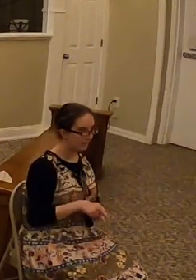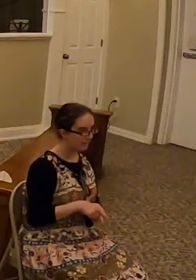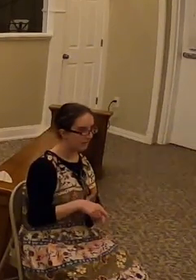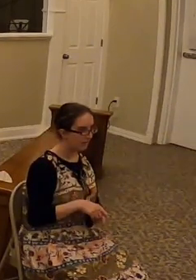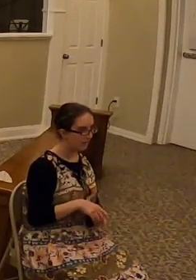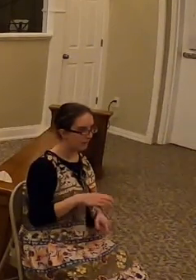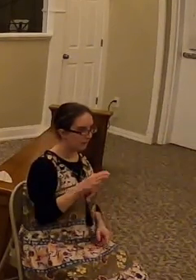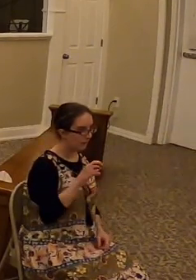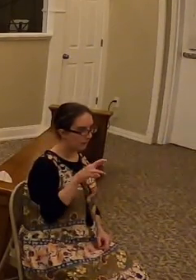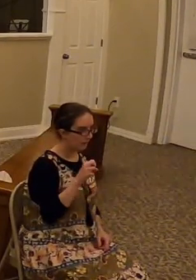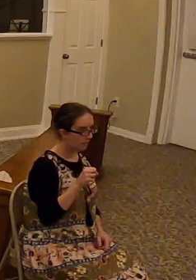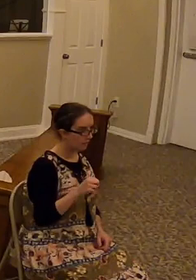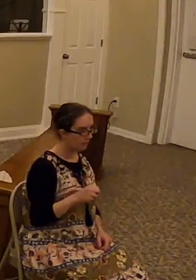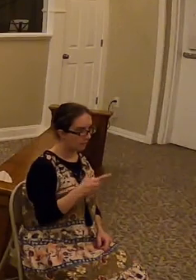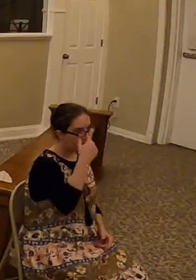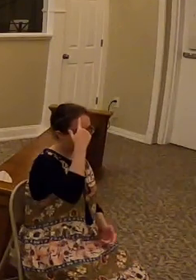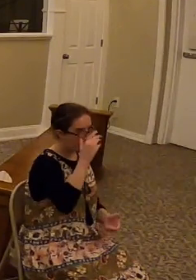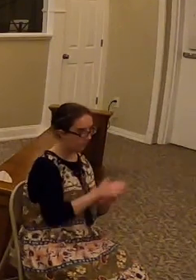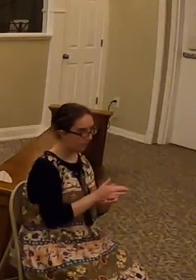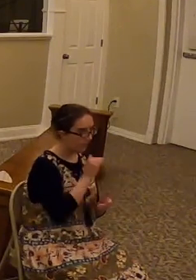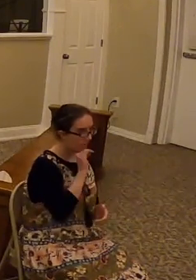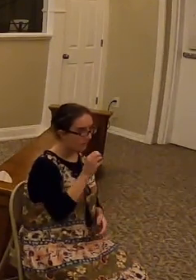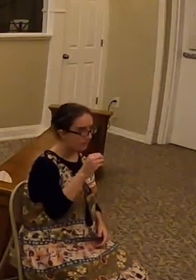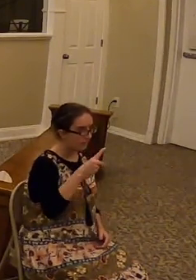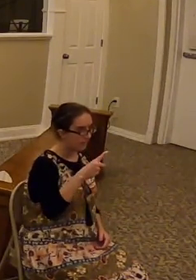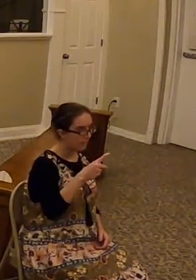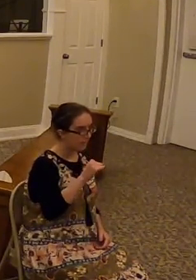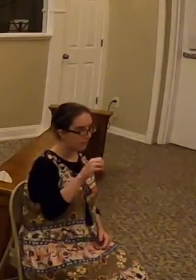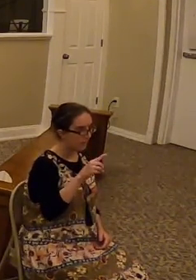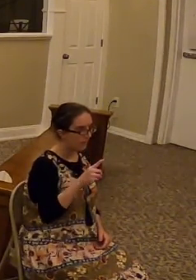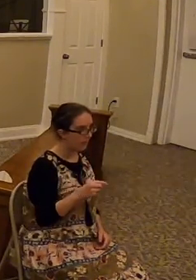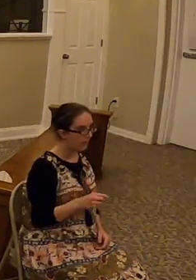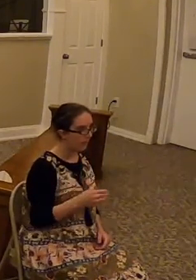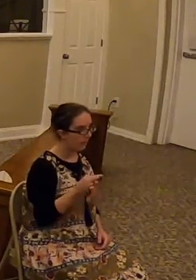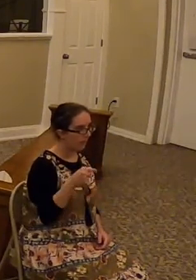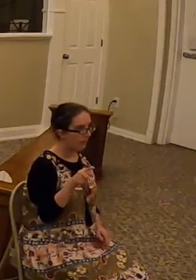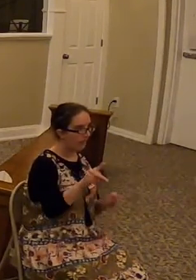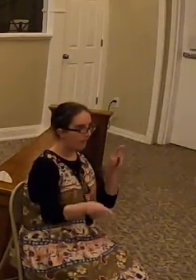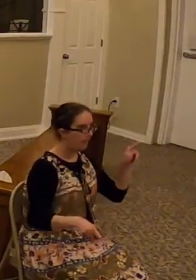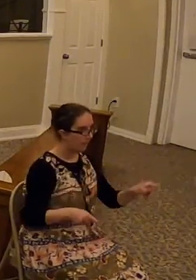it Khrushchev that said, religion is the opiate of the people? I believe that's who it was.